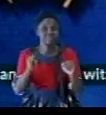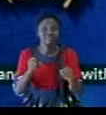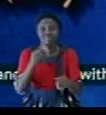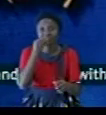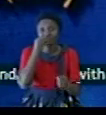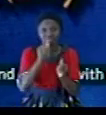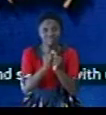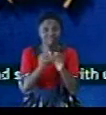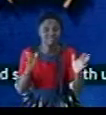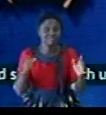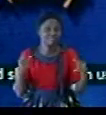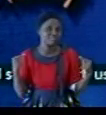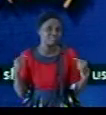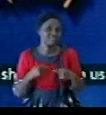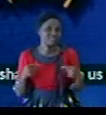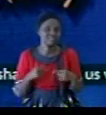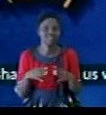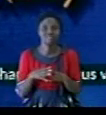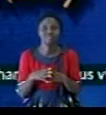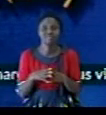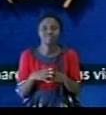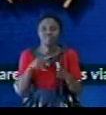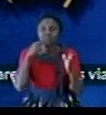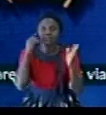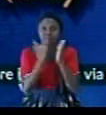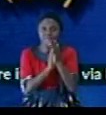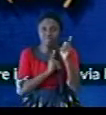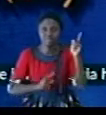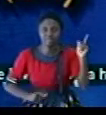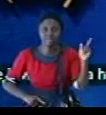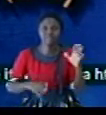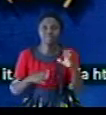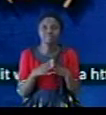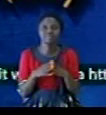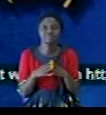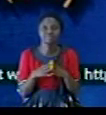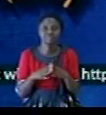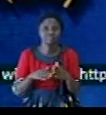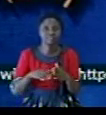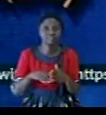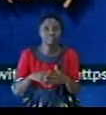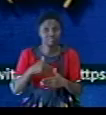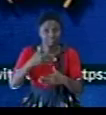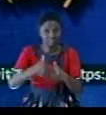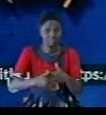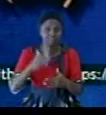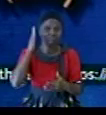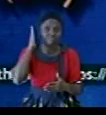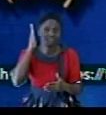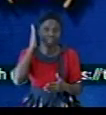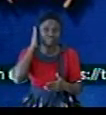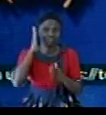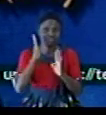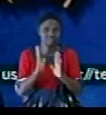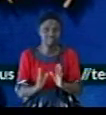the sting of altar. Praise the Lord. Next testifier, please.